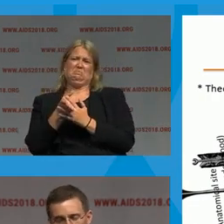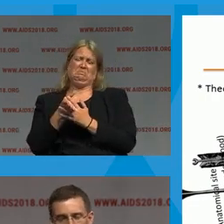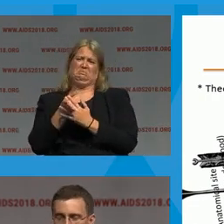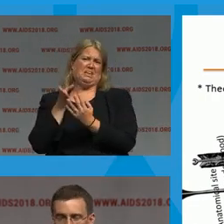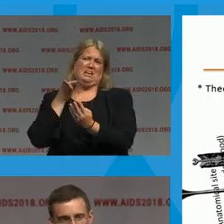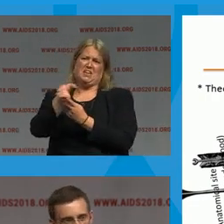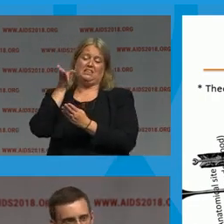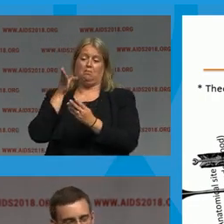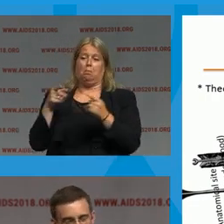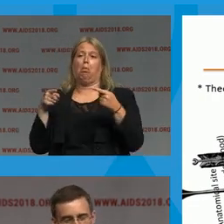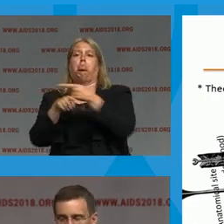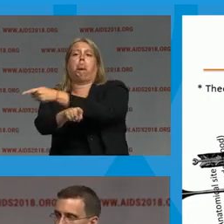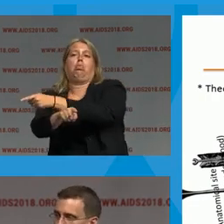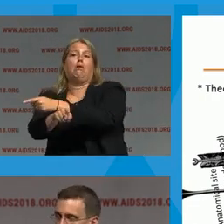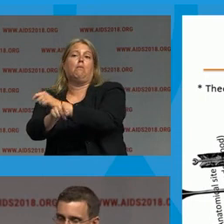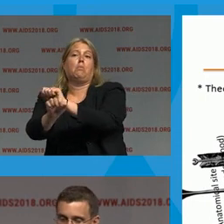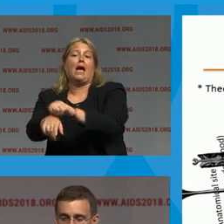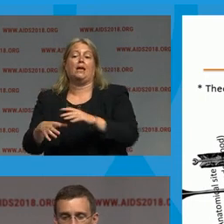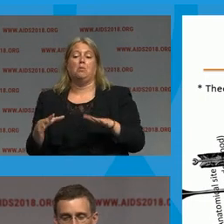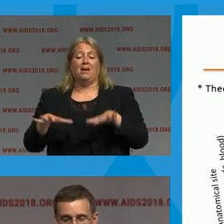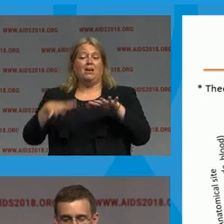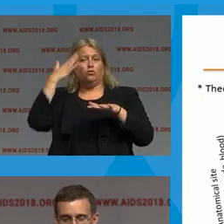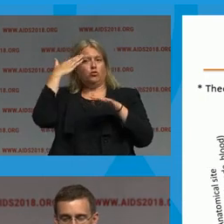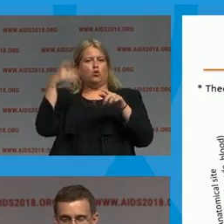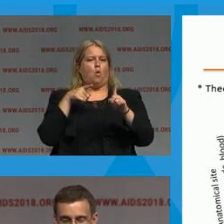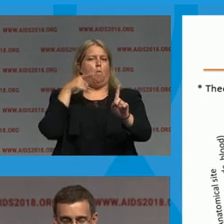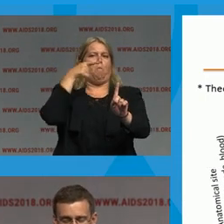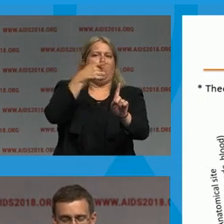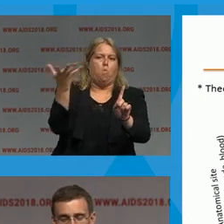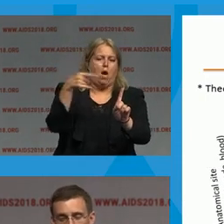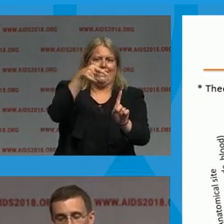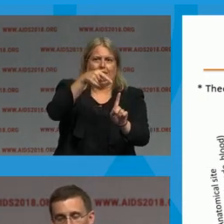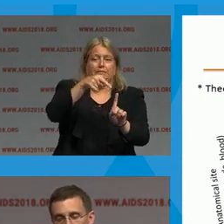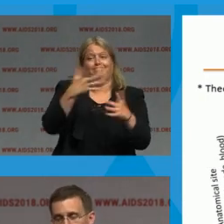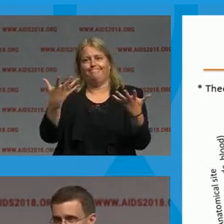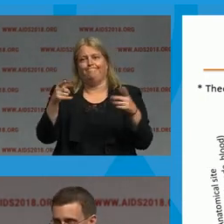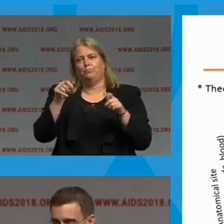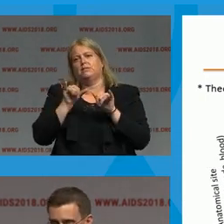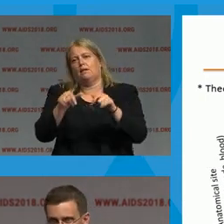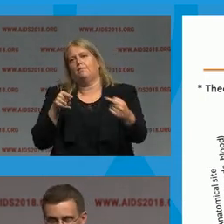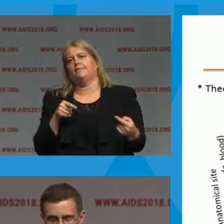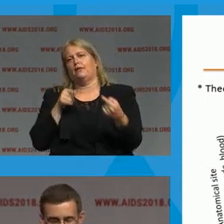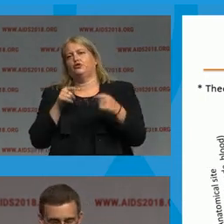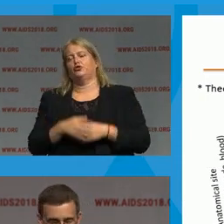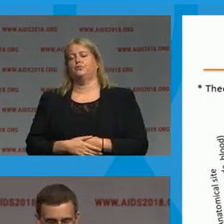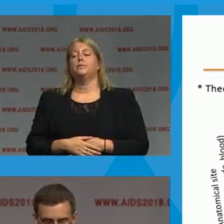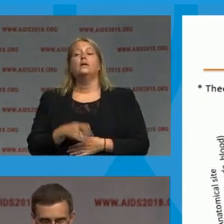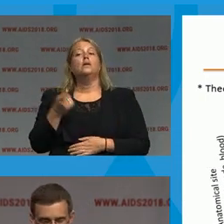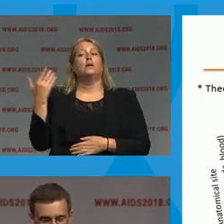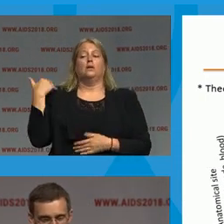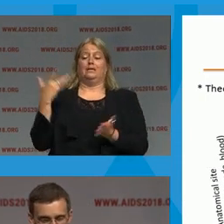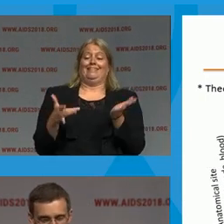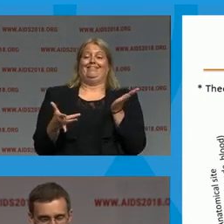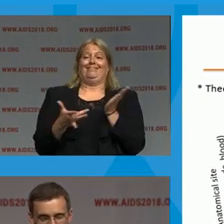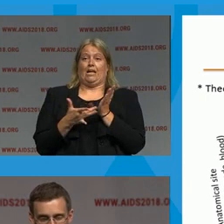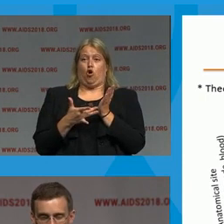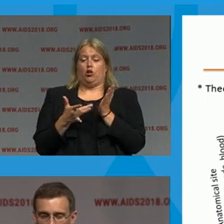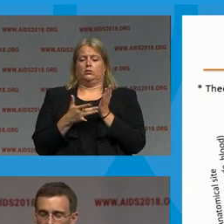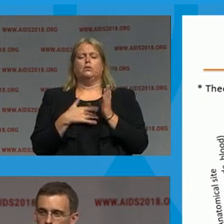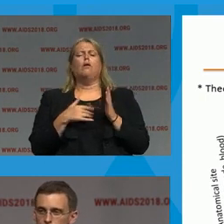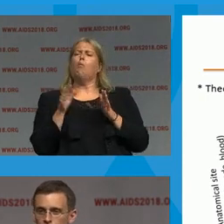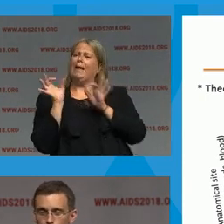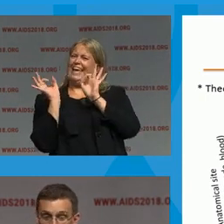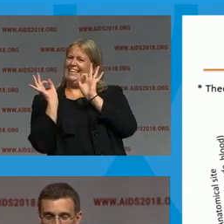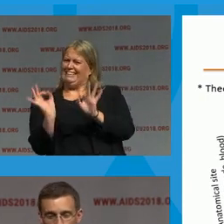miss the mark. And until we know exactly what we're targeting, this is going to be a challenge. So the technology I just told you about to measure the intact